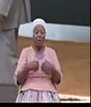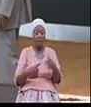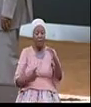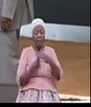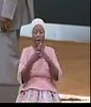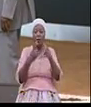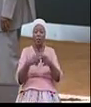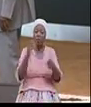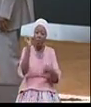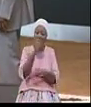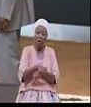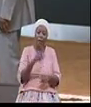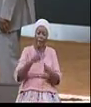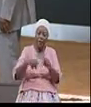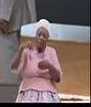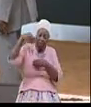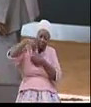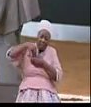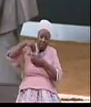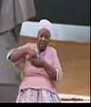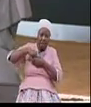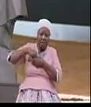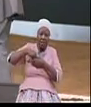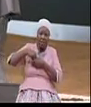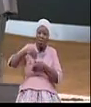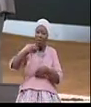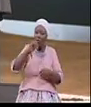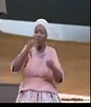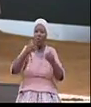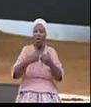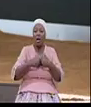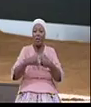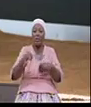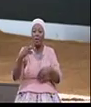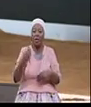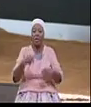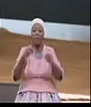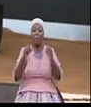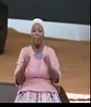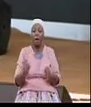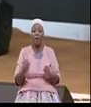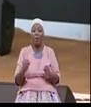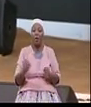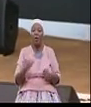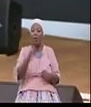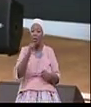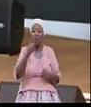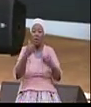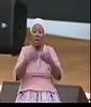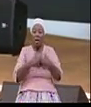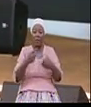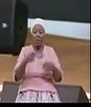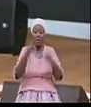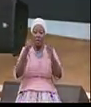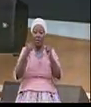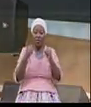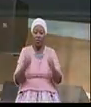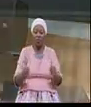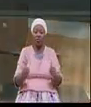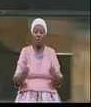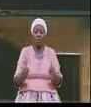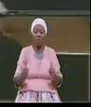but inside him, not having the power, not having the strength, not having